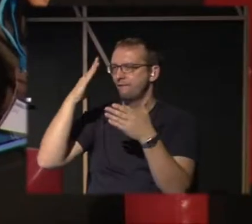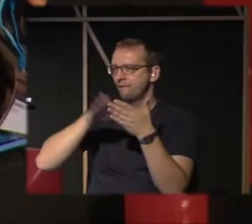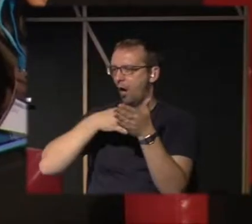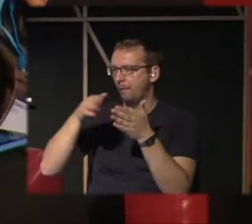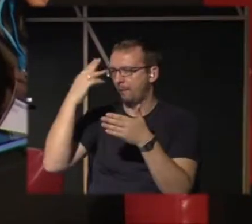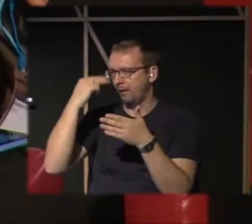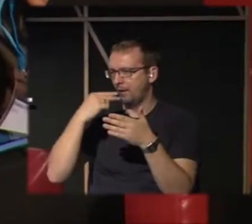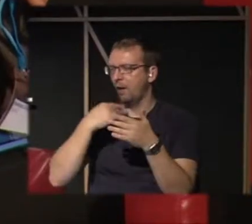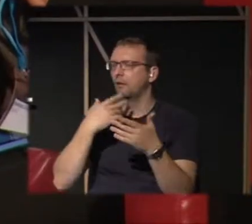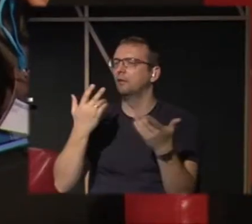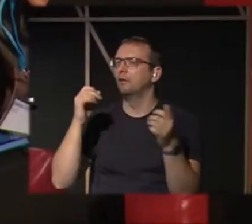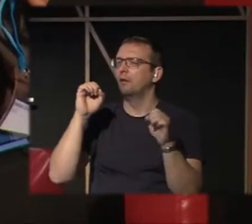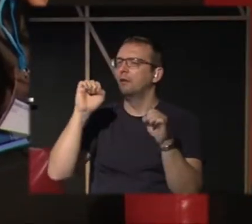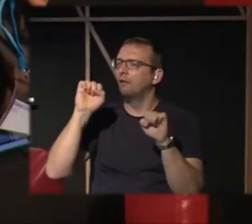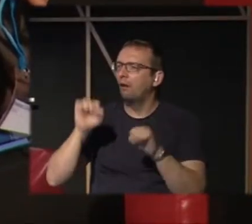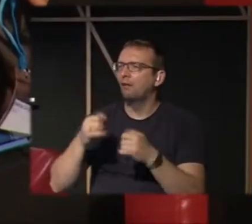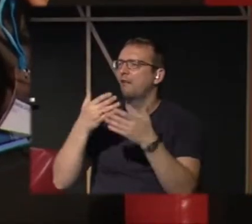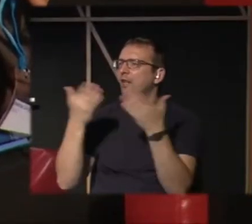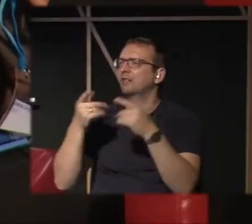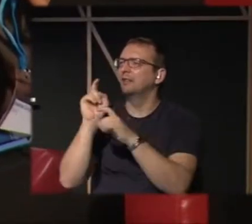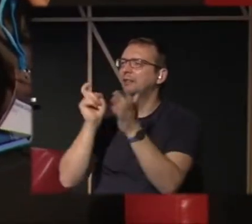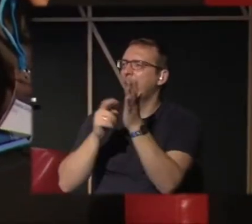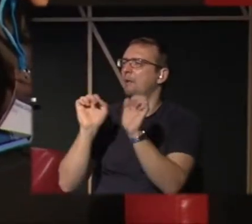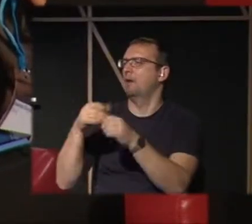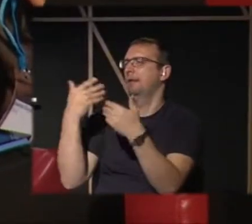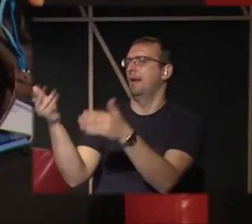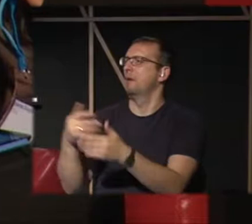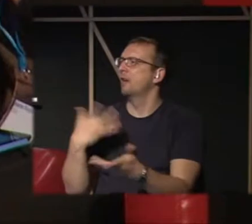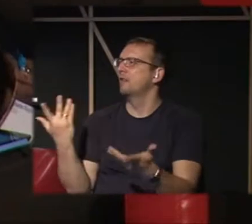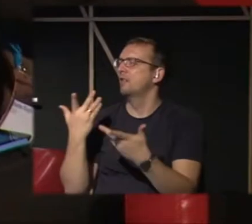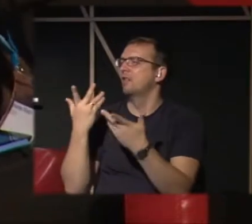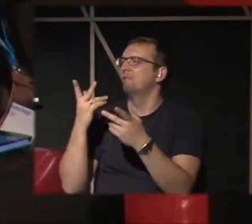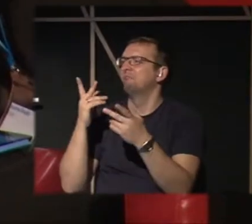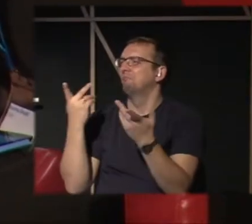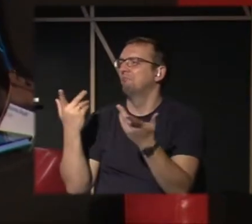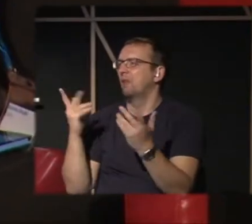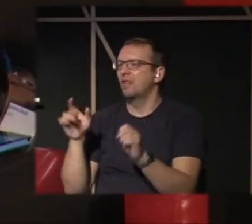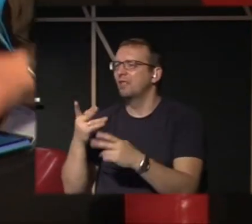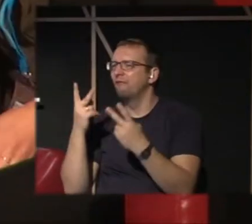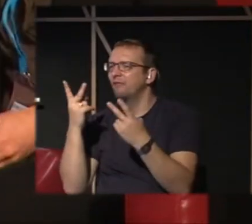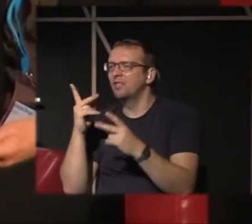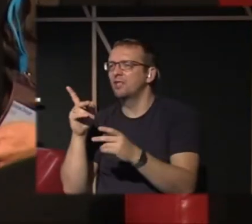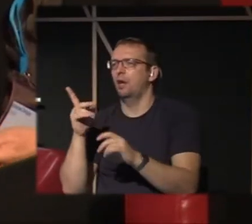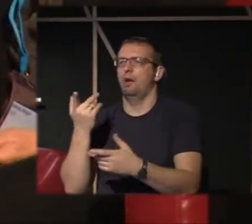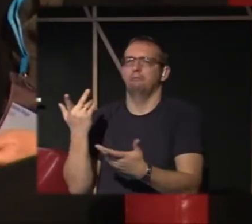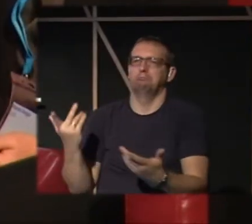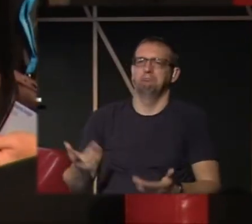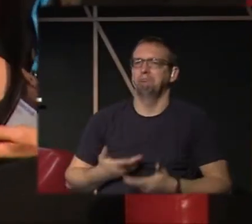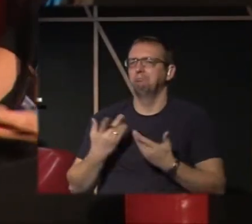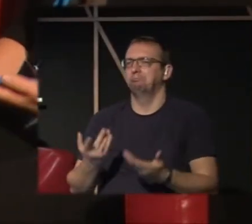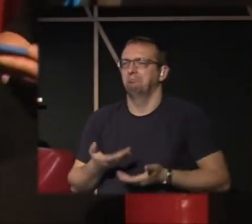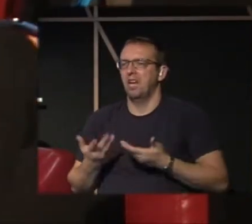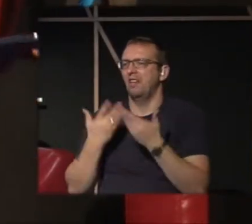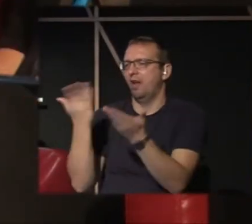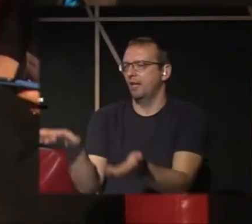create an inclusive game for their colourblind fans or employees? Well, my top tip's obviously going to